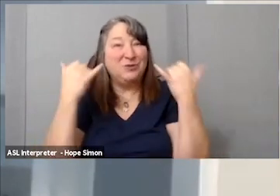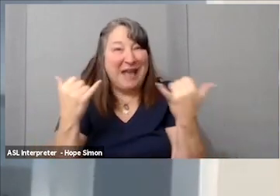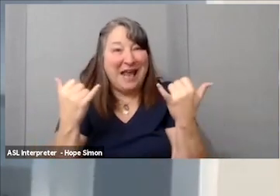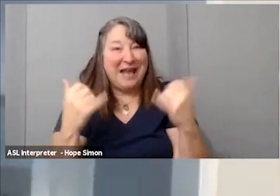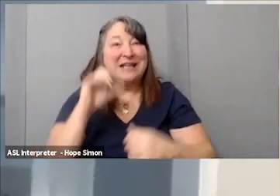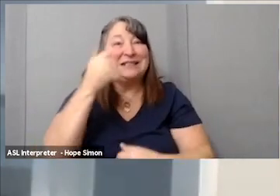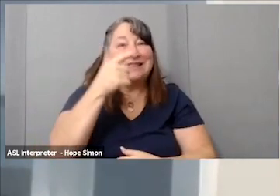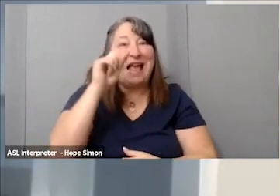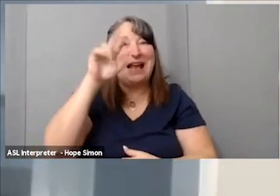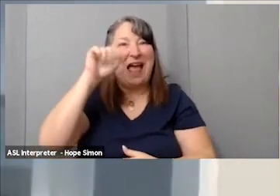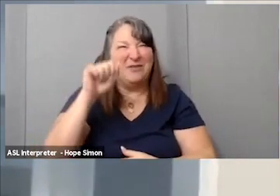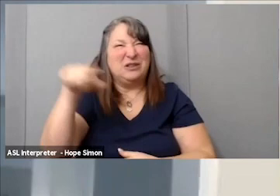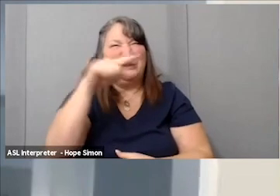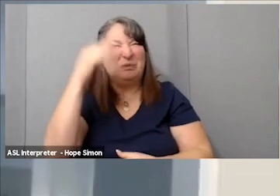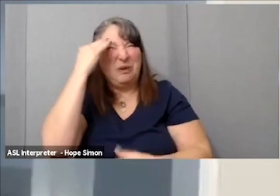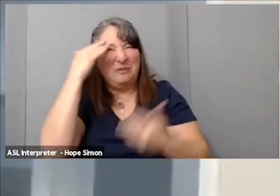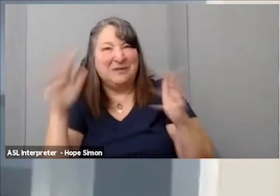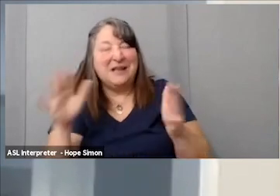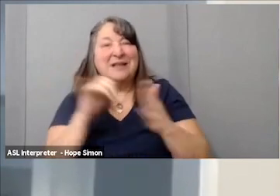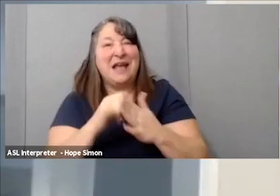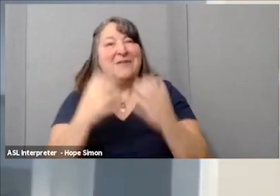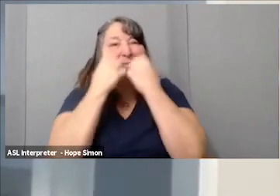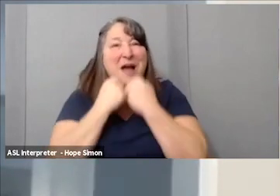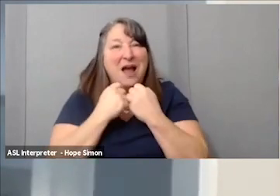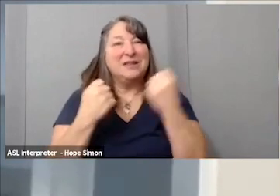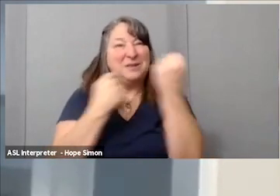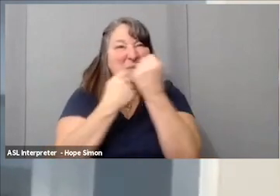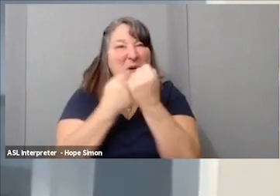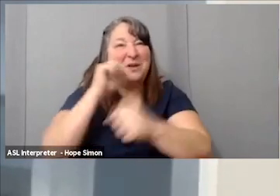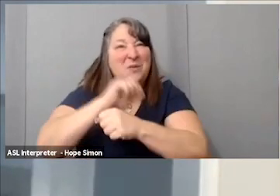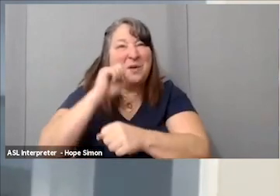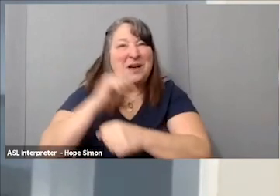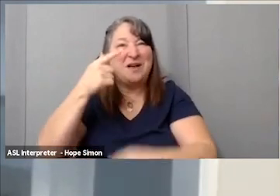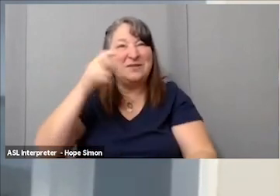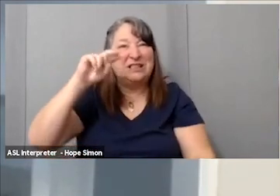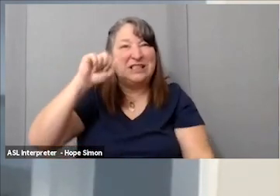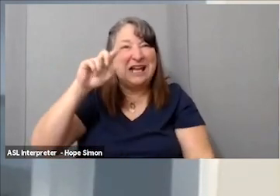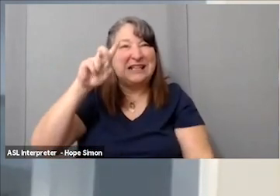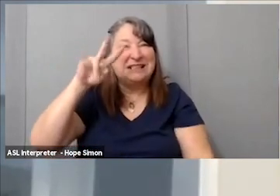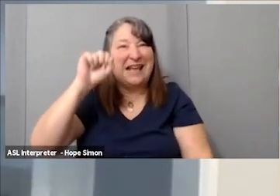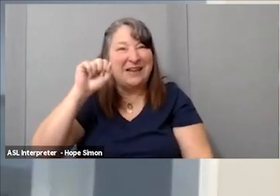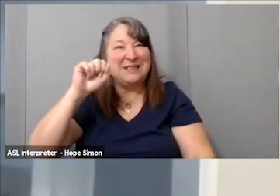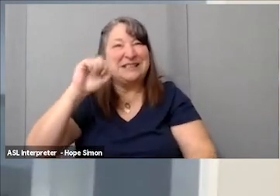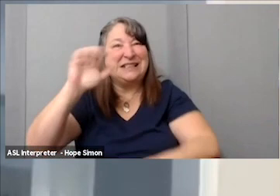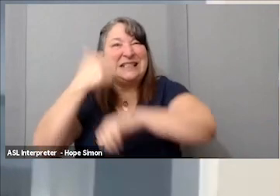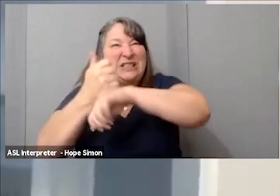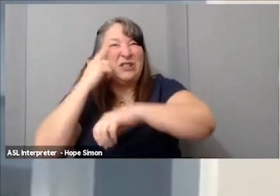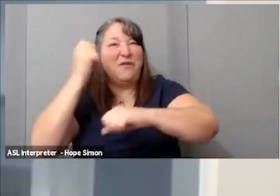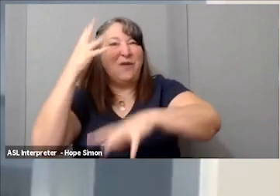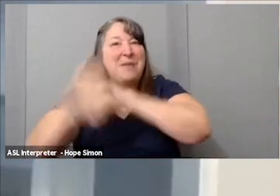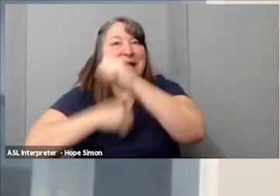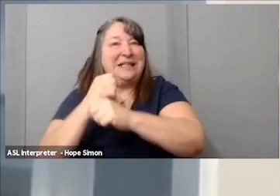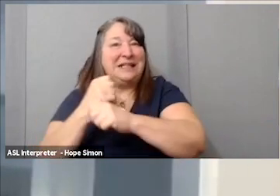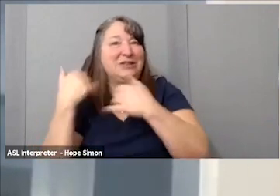and you know this, has admired and supported the work of the Geena Davis Institute for many years now. Their mission has always been to